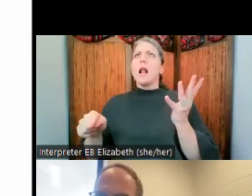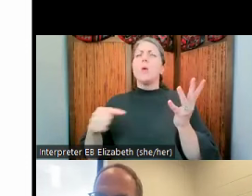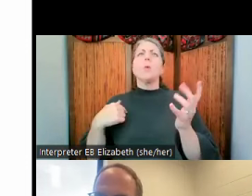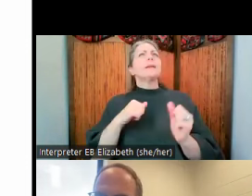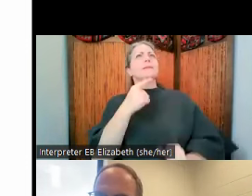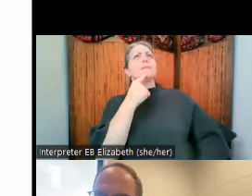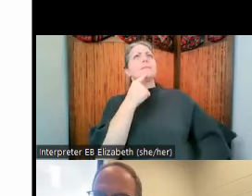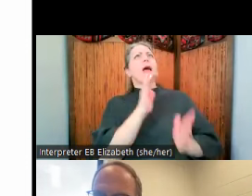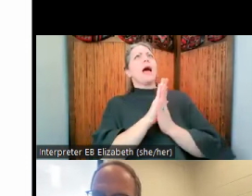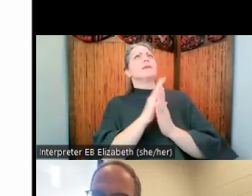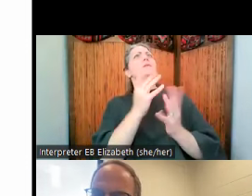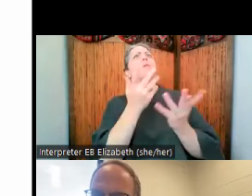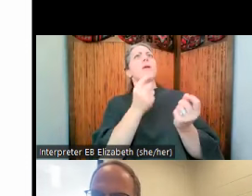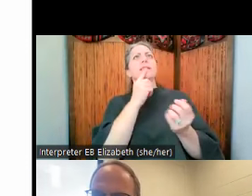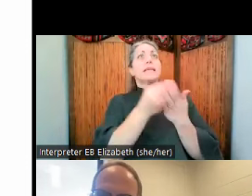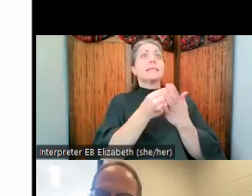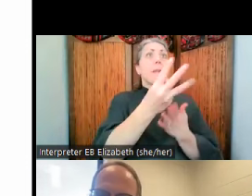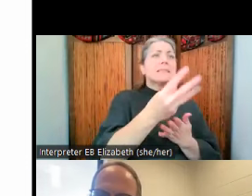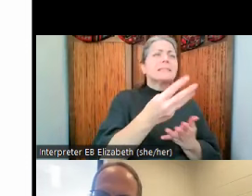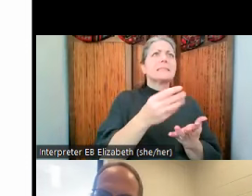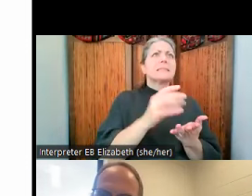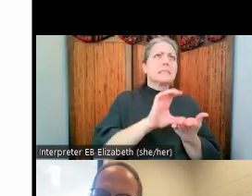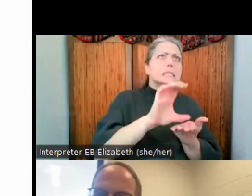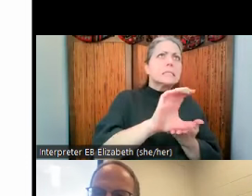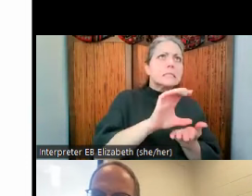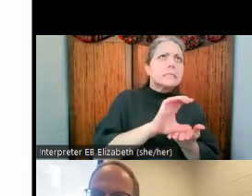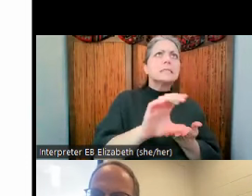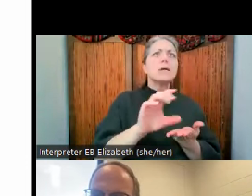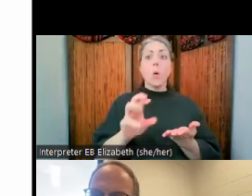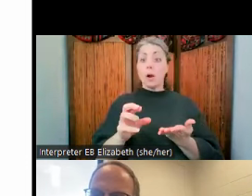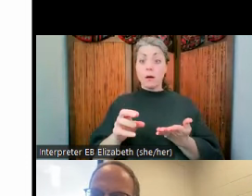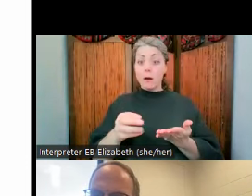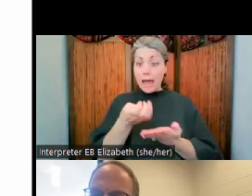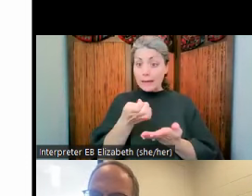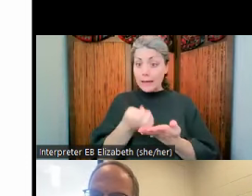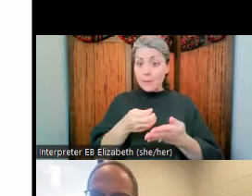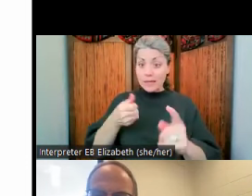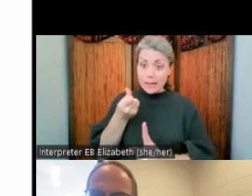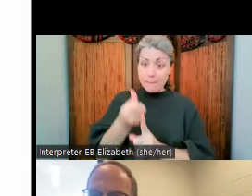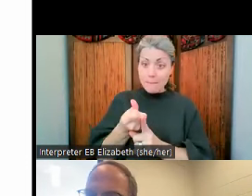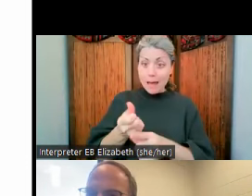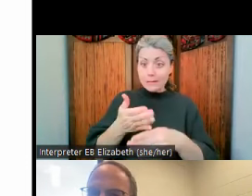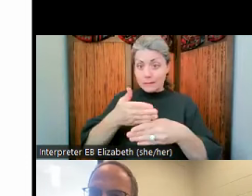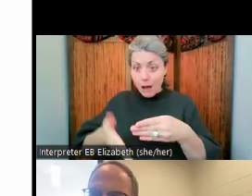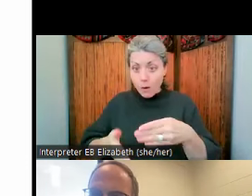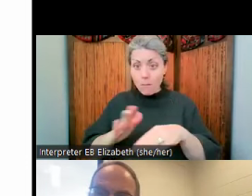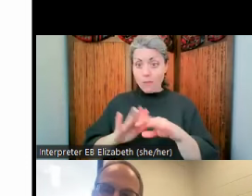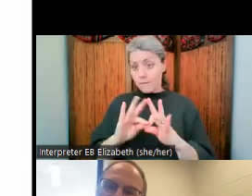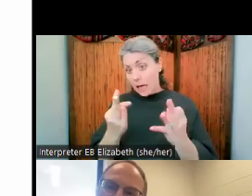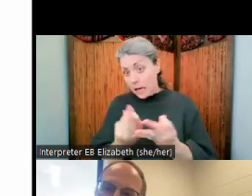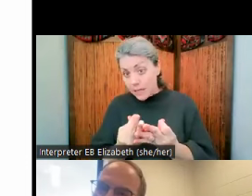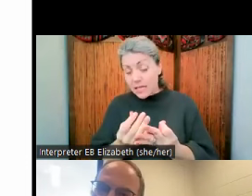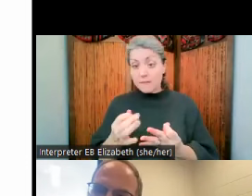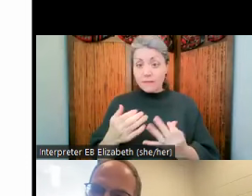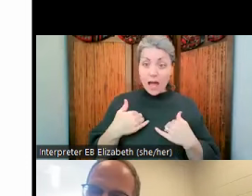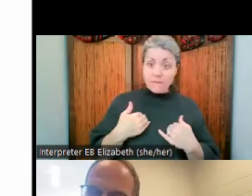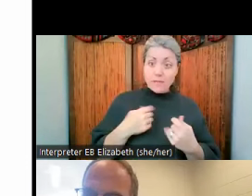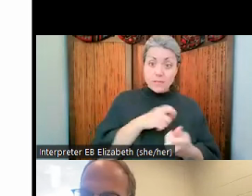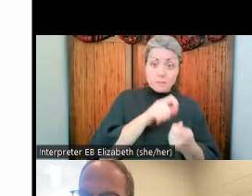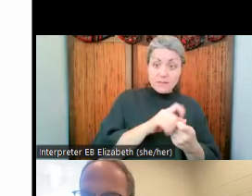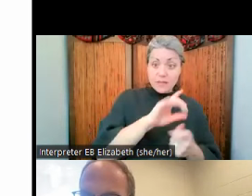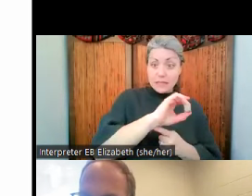the outcome for the family economically that may be related more to these neurologic and neurodevelopmental diagnoses that might be different,